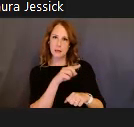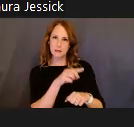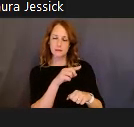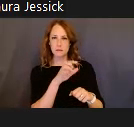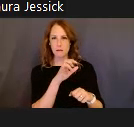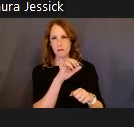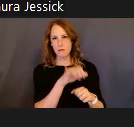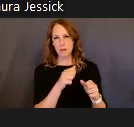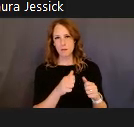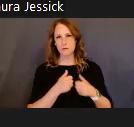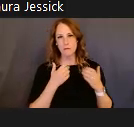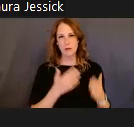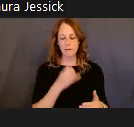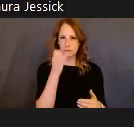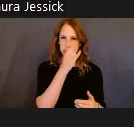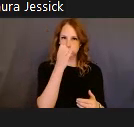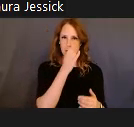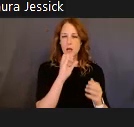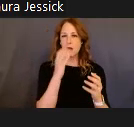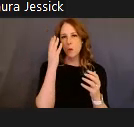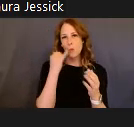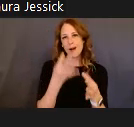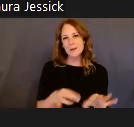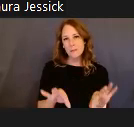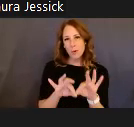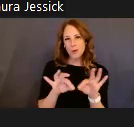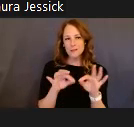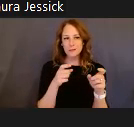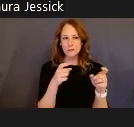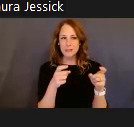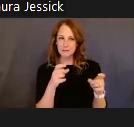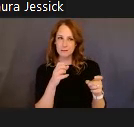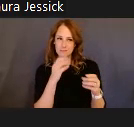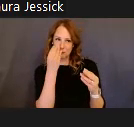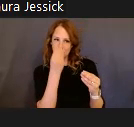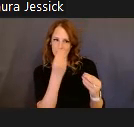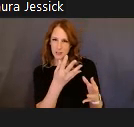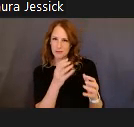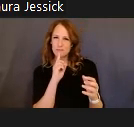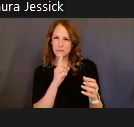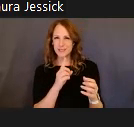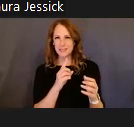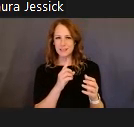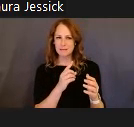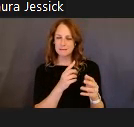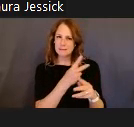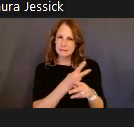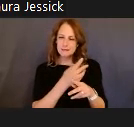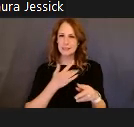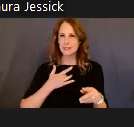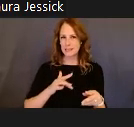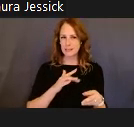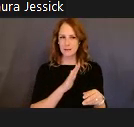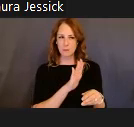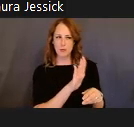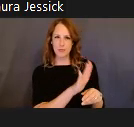how important it is to handle notifications with sensitivity and putting the survivor's needs